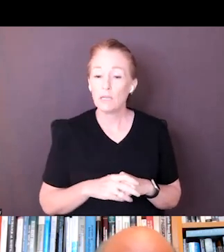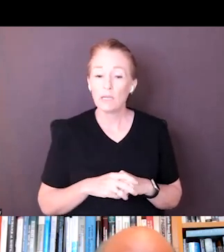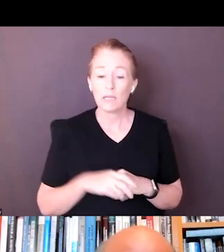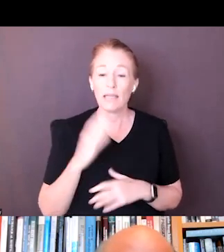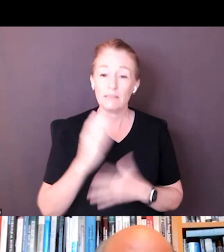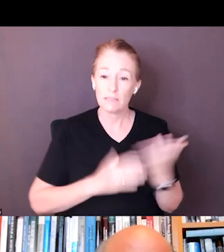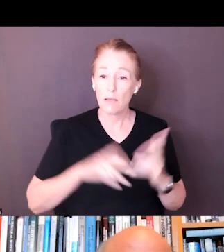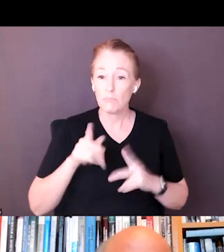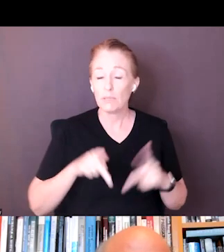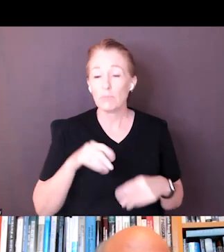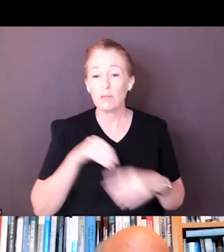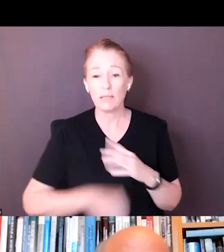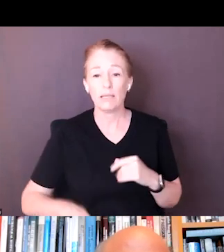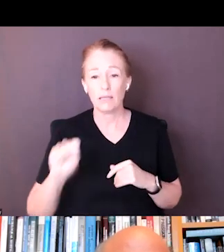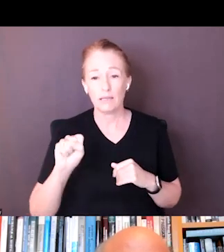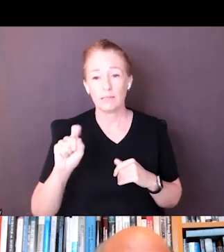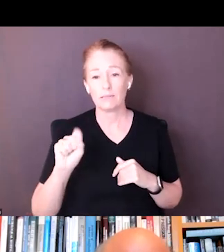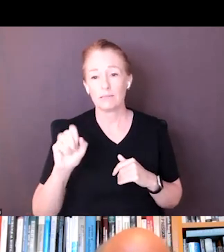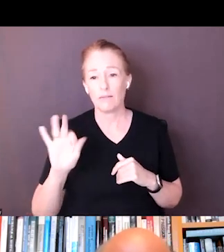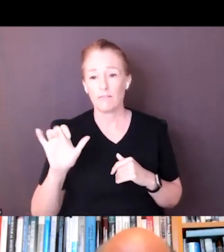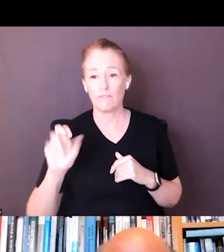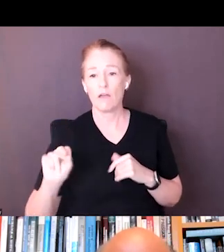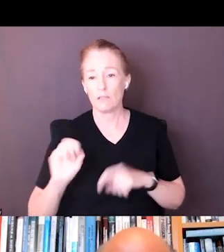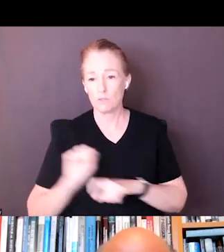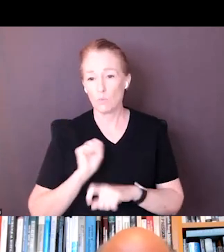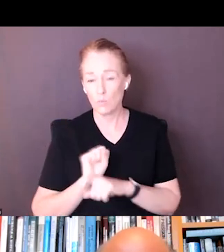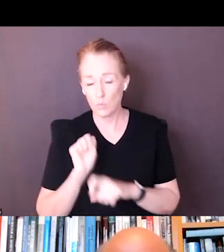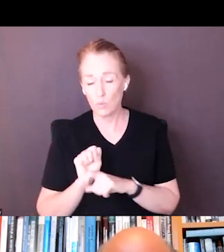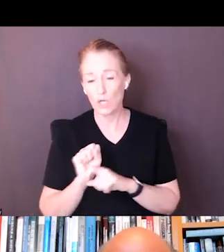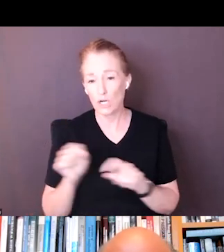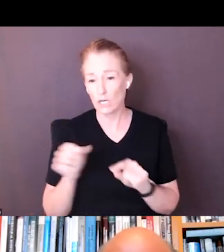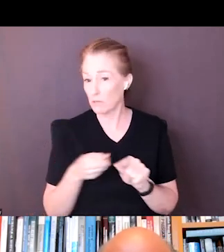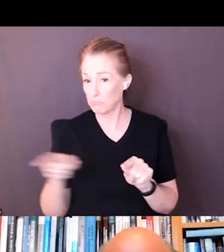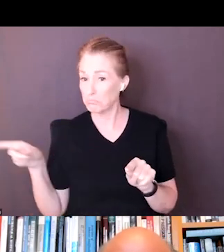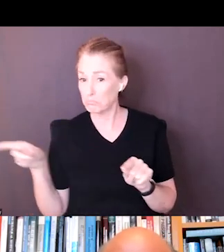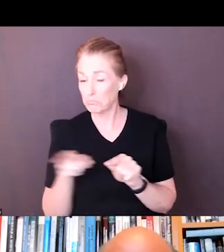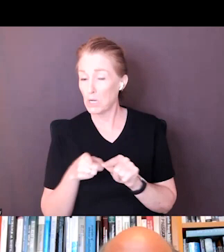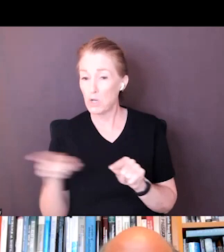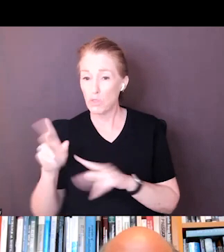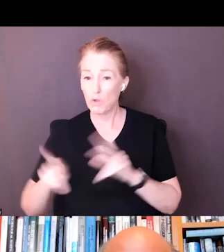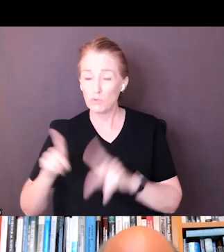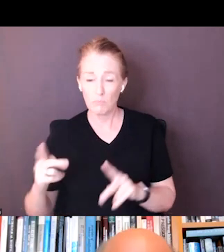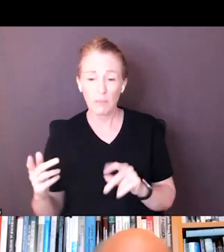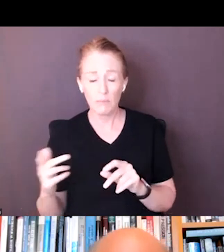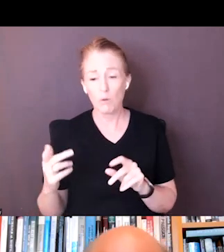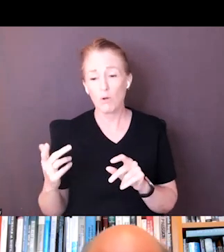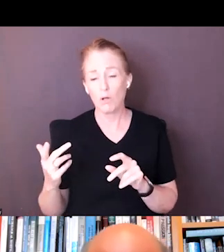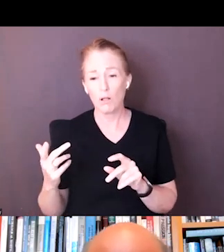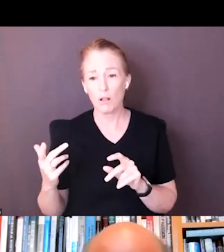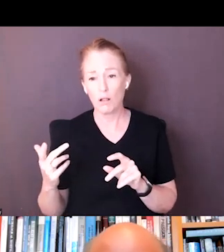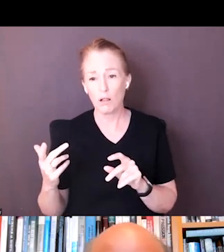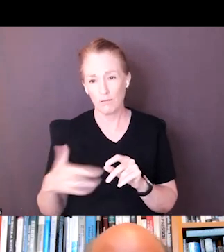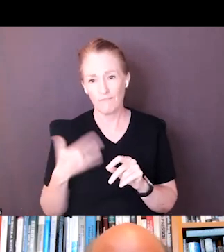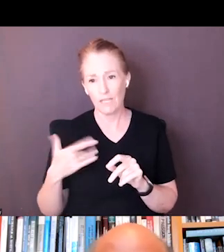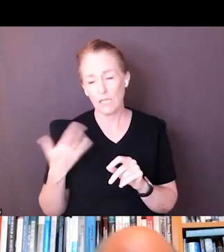work has illustrated, that feel this way as they're in many